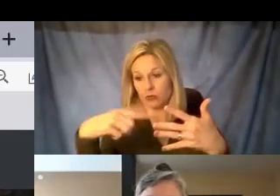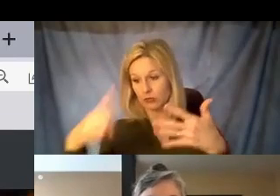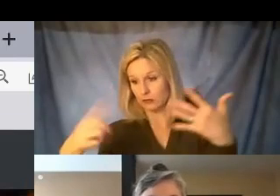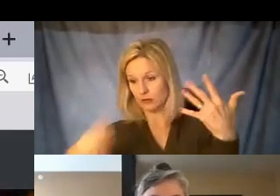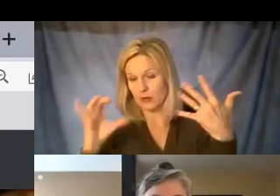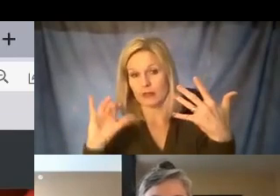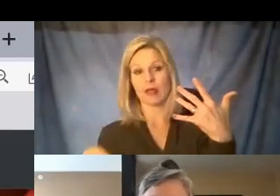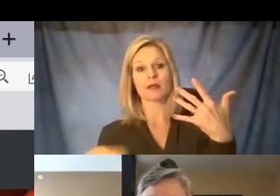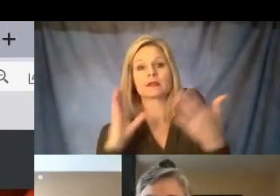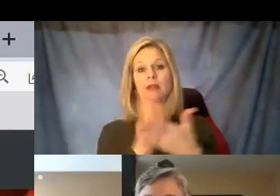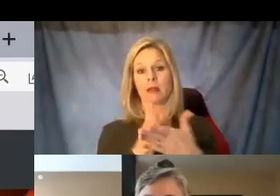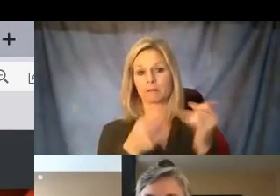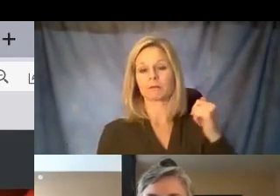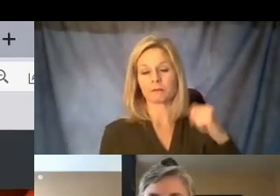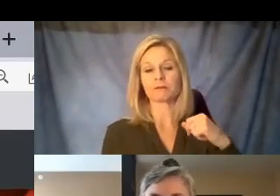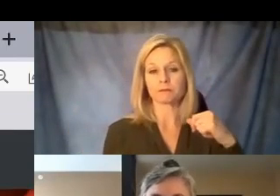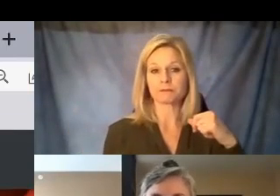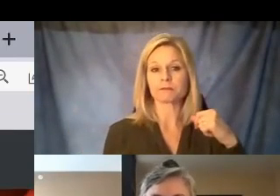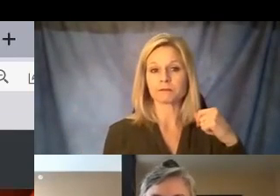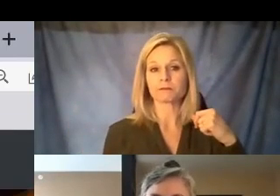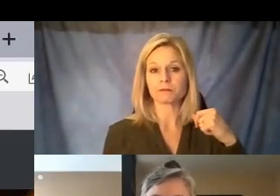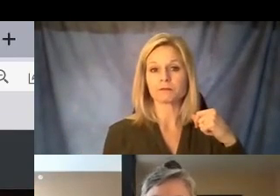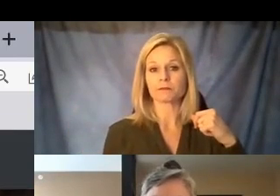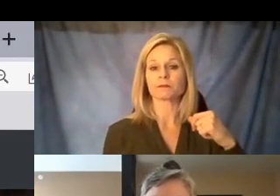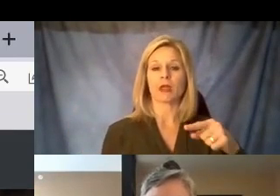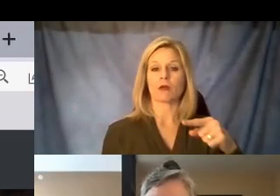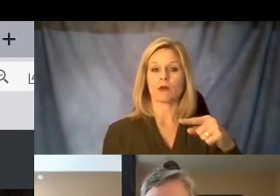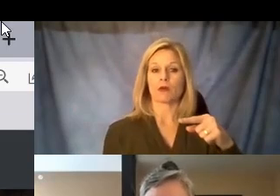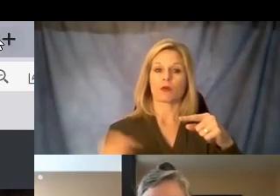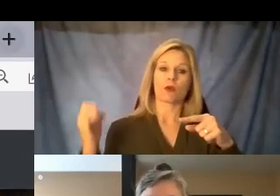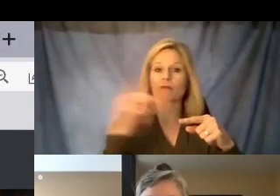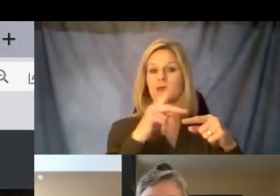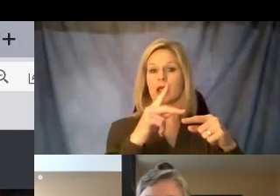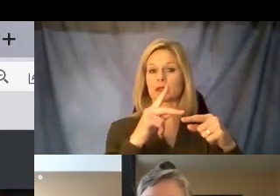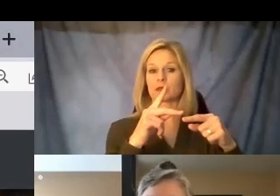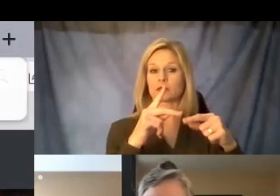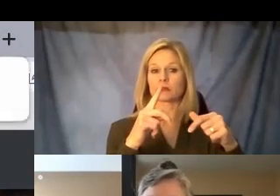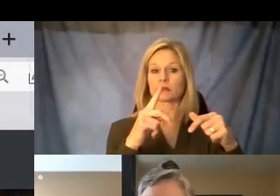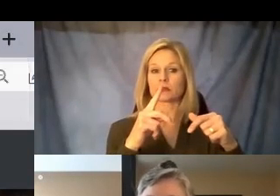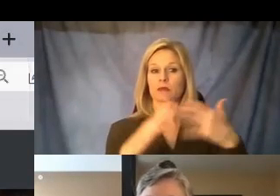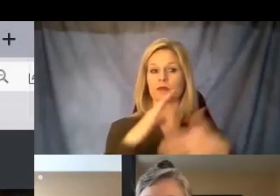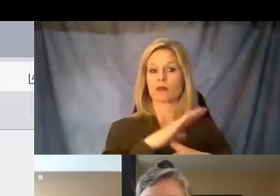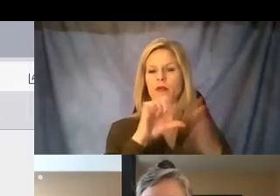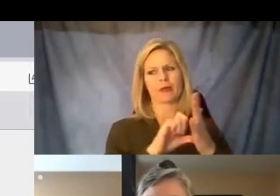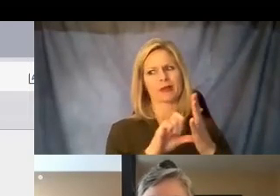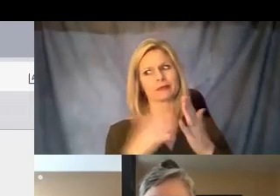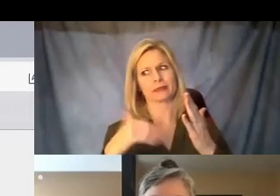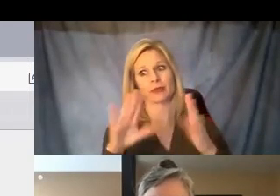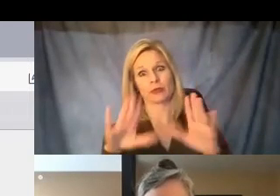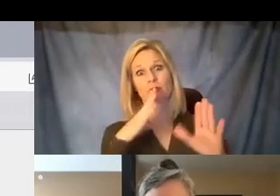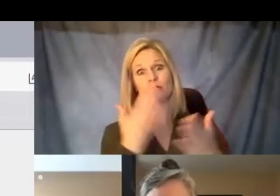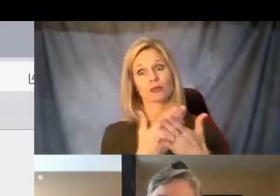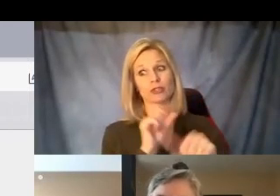So you can stop right there and just go back to the main page. Thank you, Donald. You really are quite exceptional at